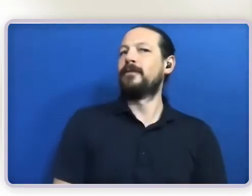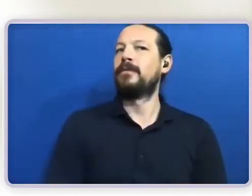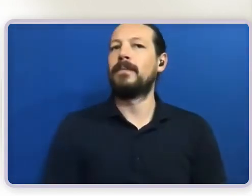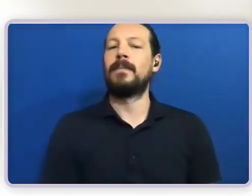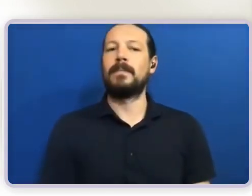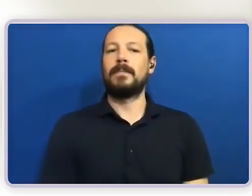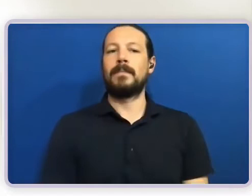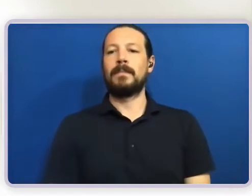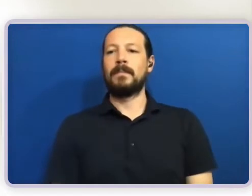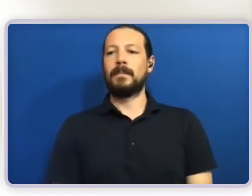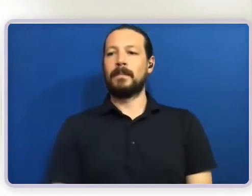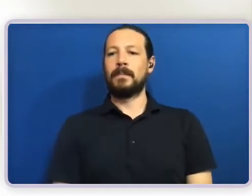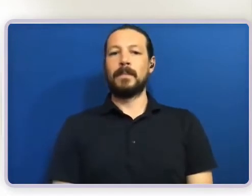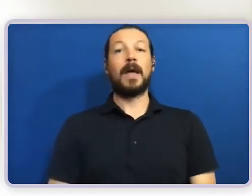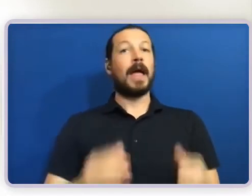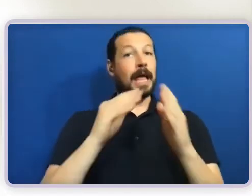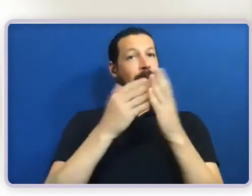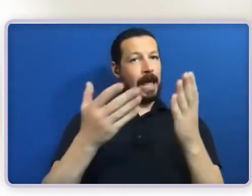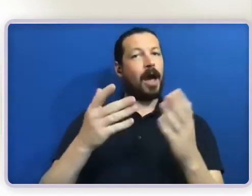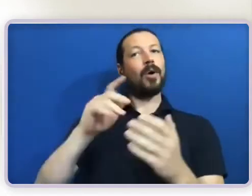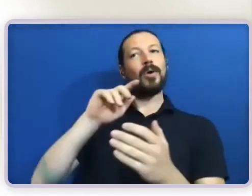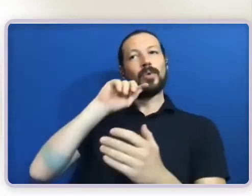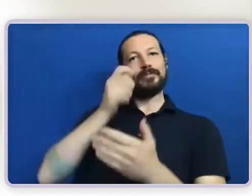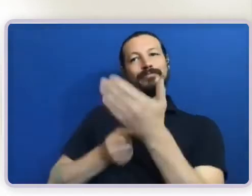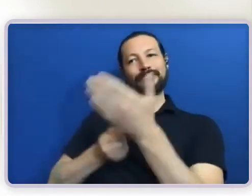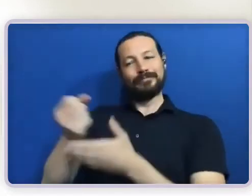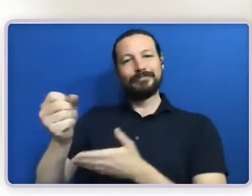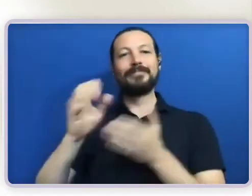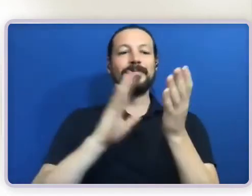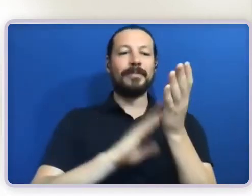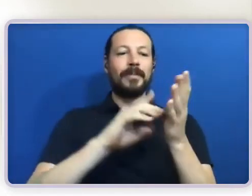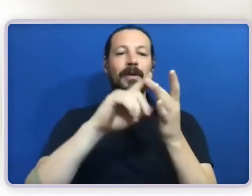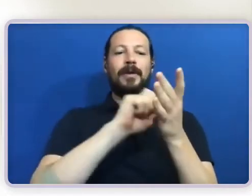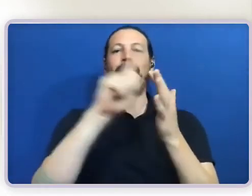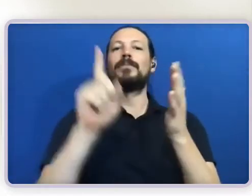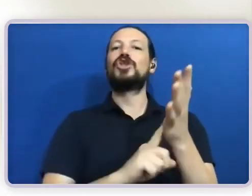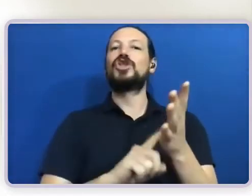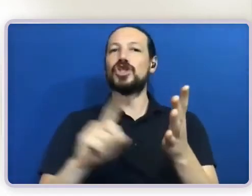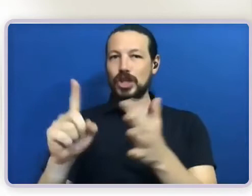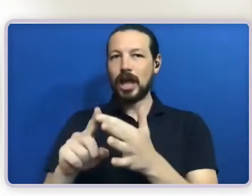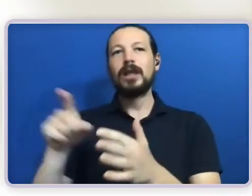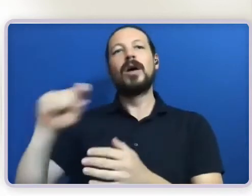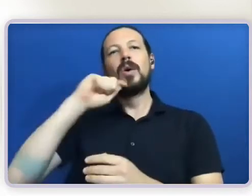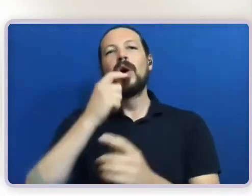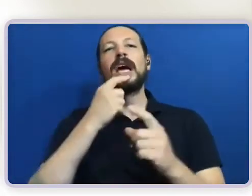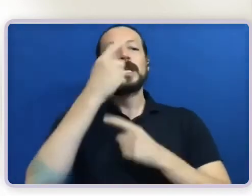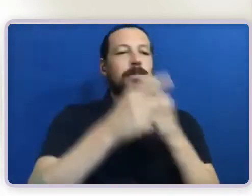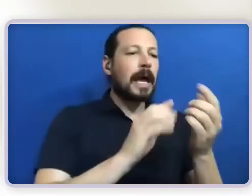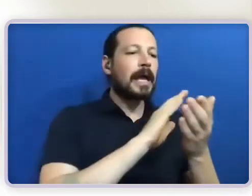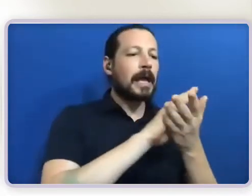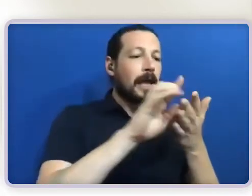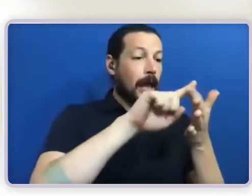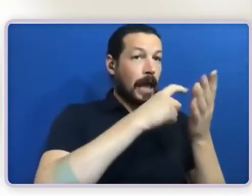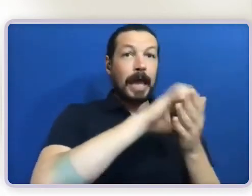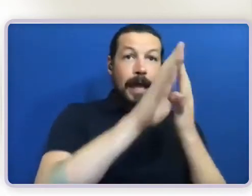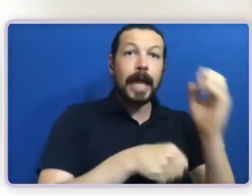I'm now going to hand over to my colleague Michelle to talk about the different ways that people can share their stories with